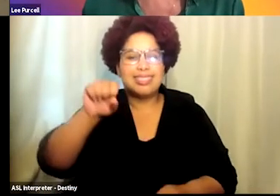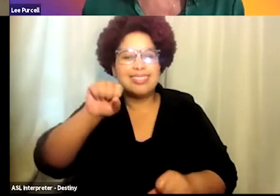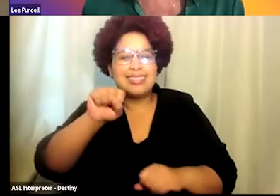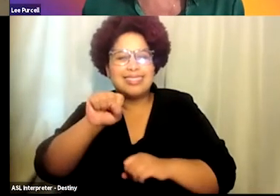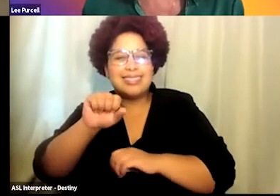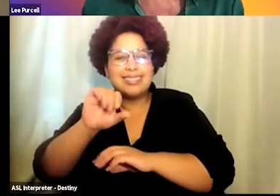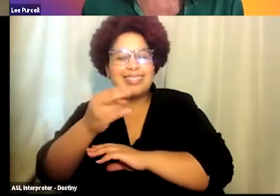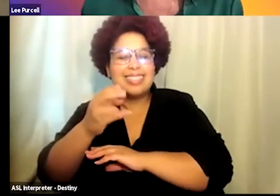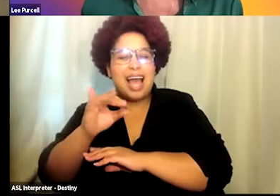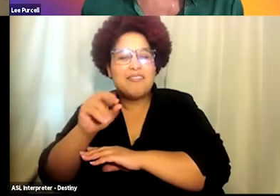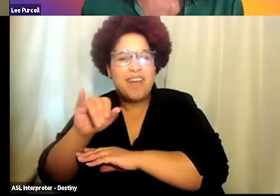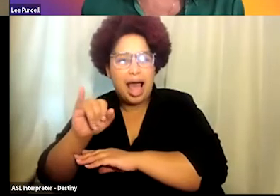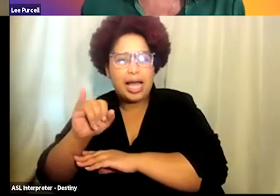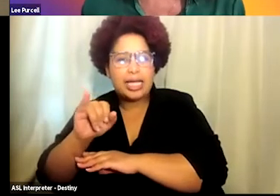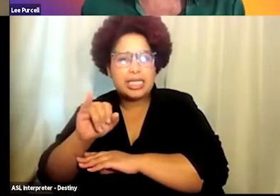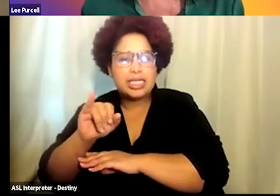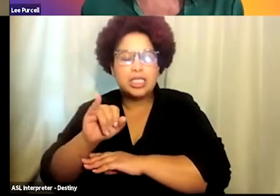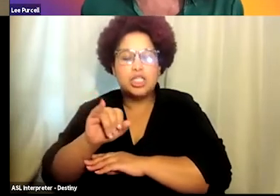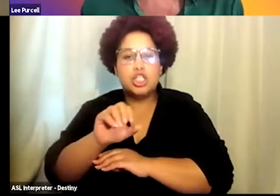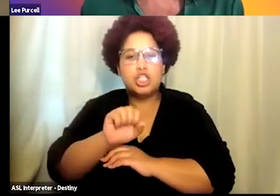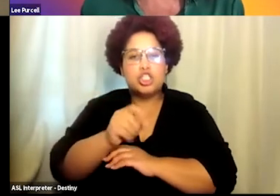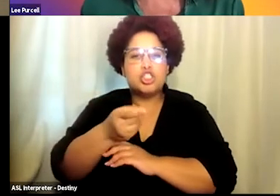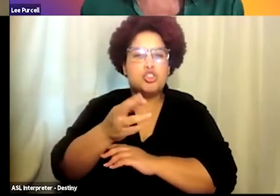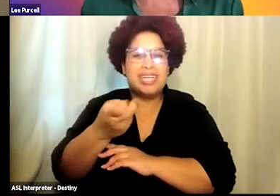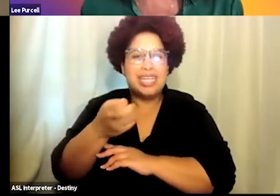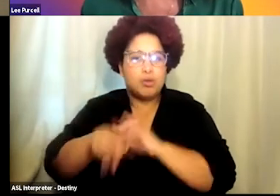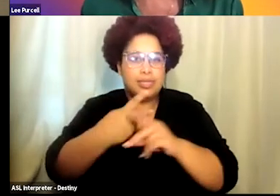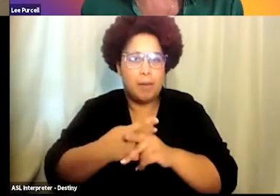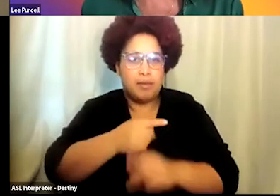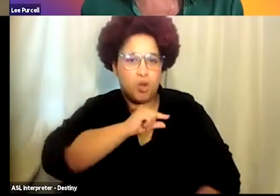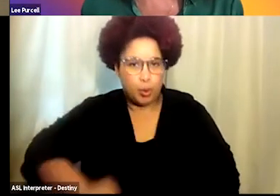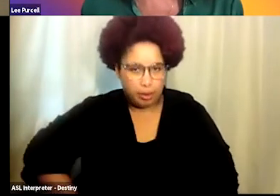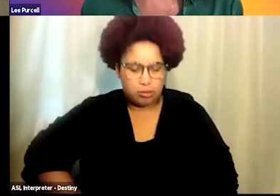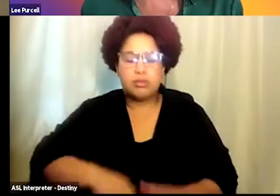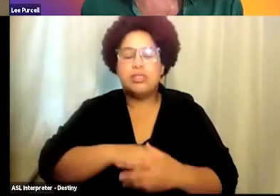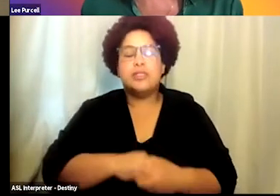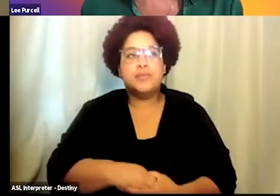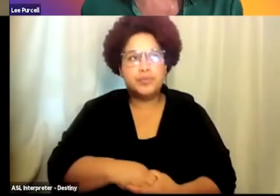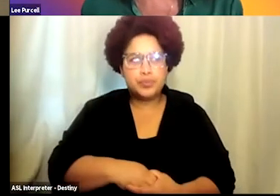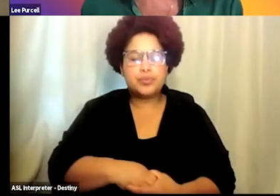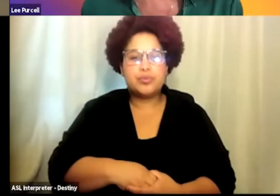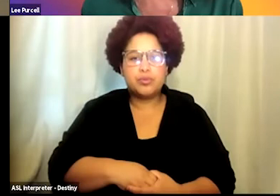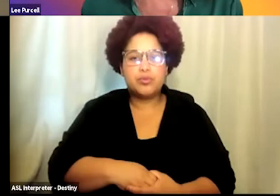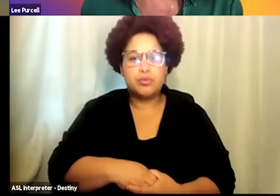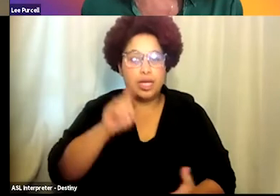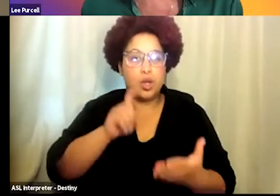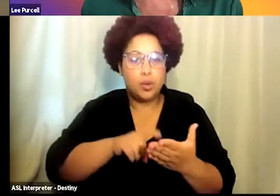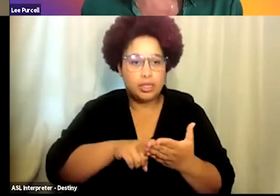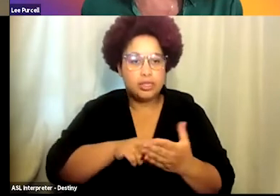fiction superhero kind of queen. And I'd like to do that. I noticed